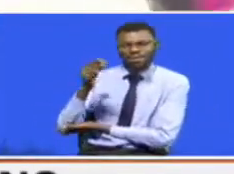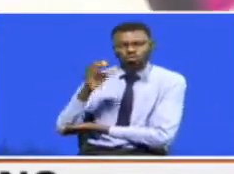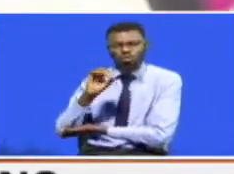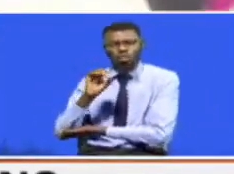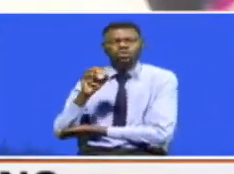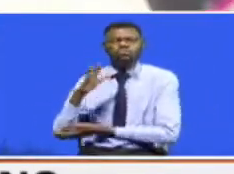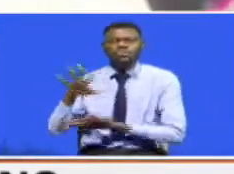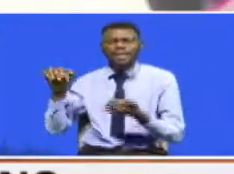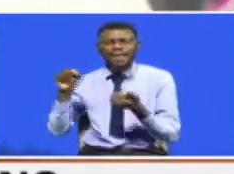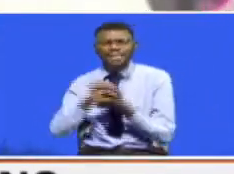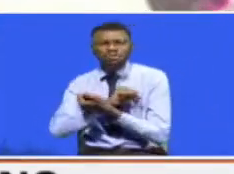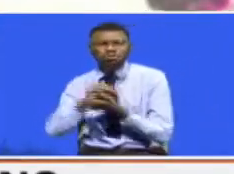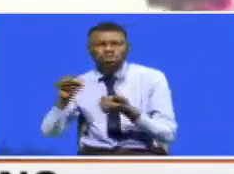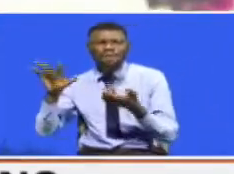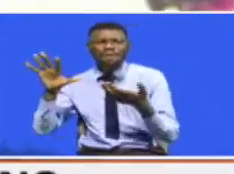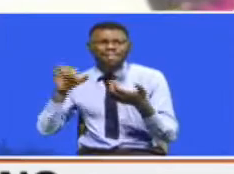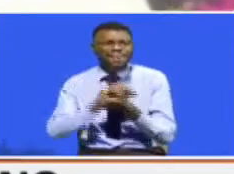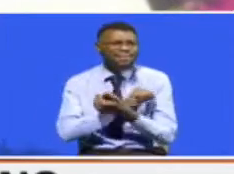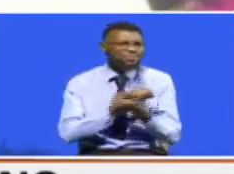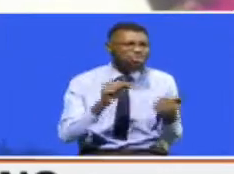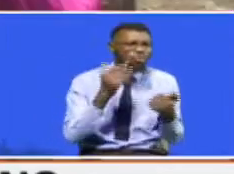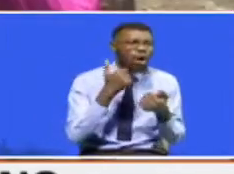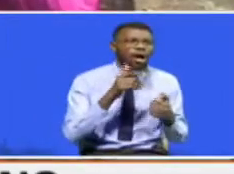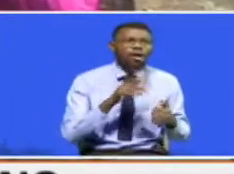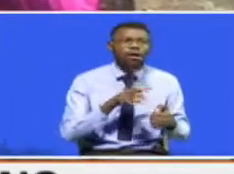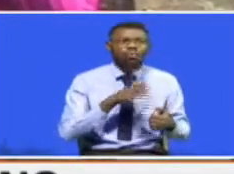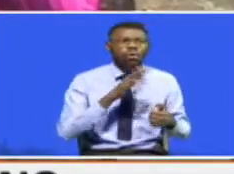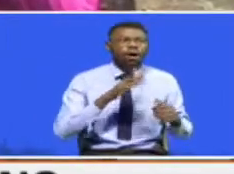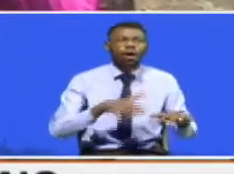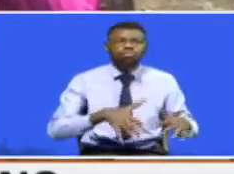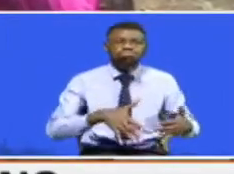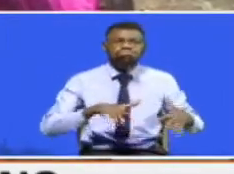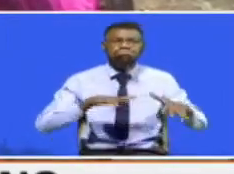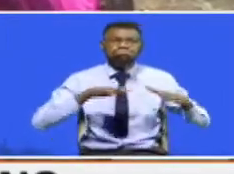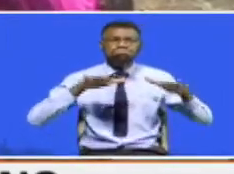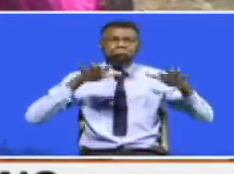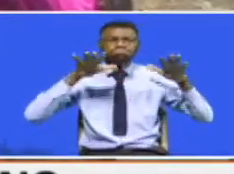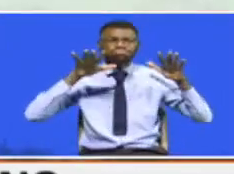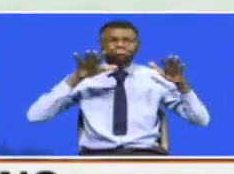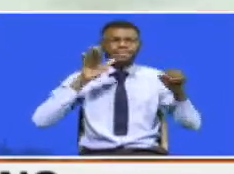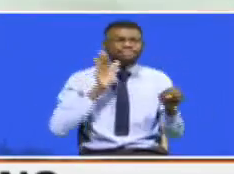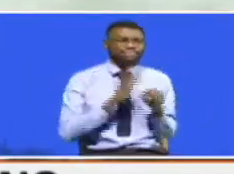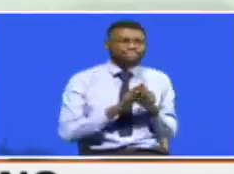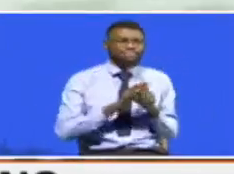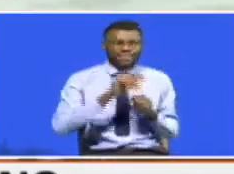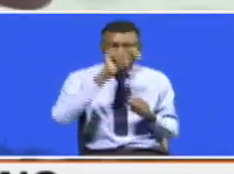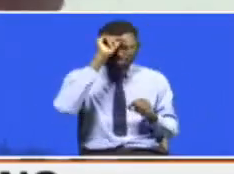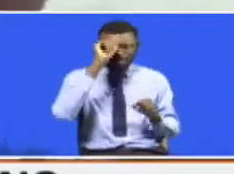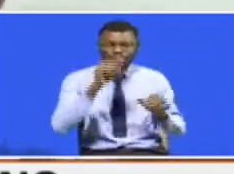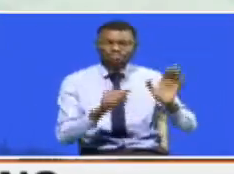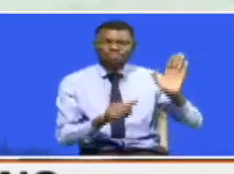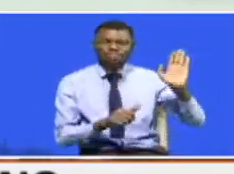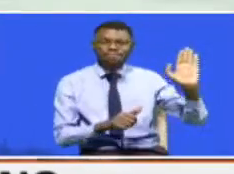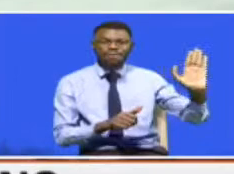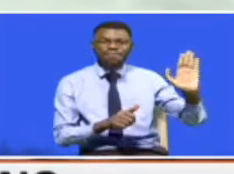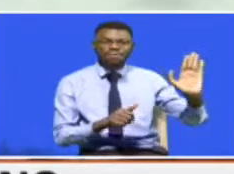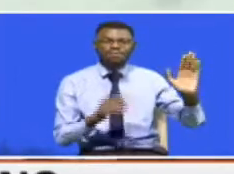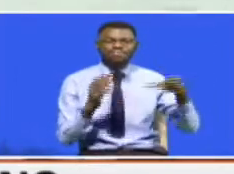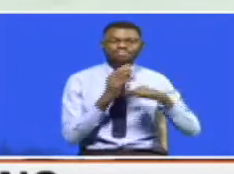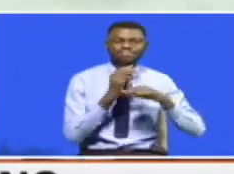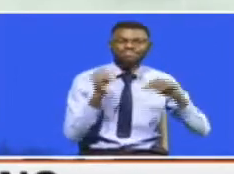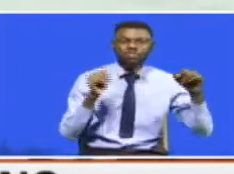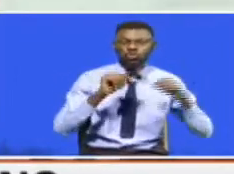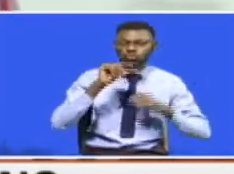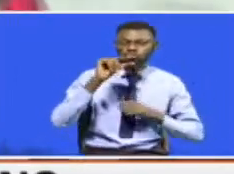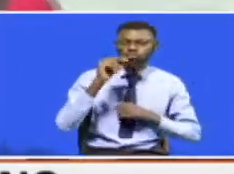itatuharibia vitu, manake itajaa mpaka huku juu. Government of the President, Mr. William Ruto, so that they can help us